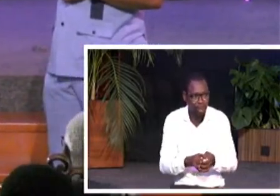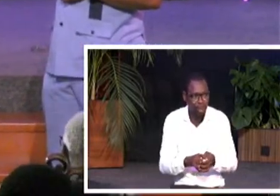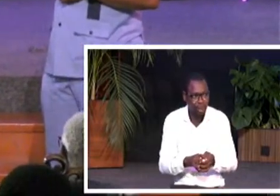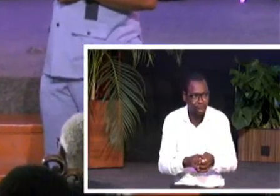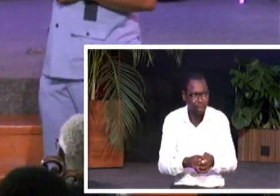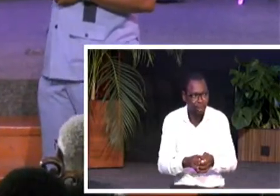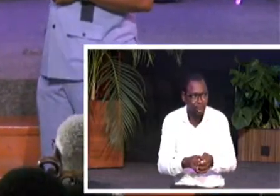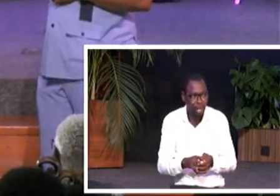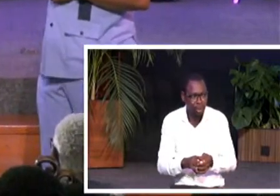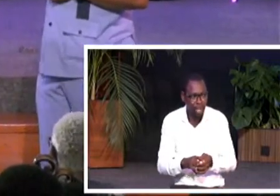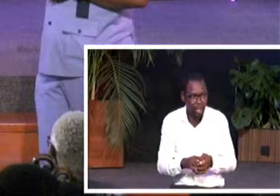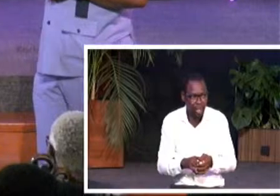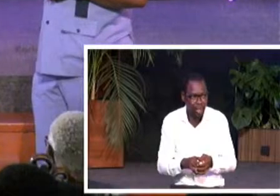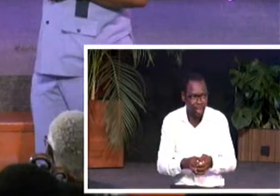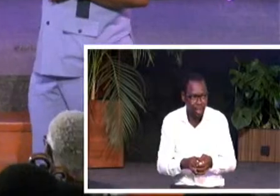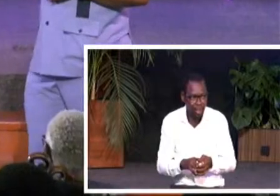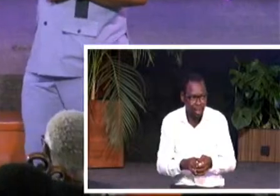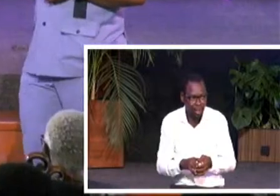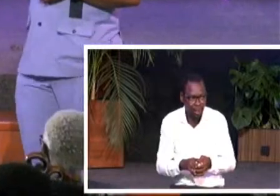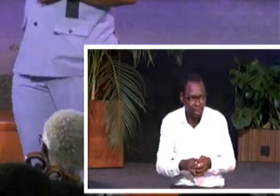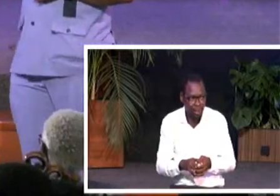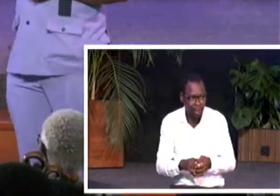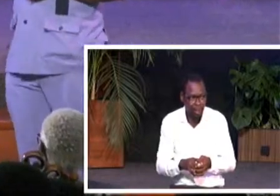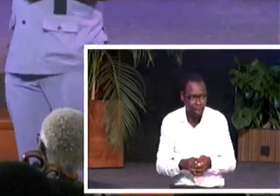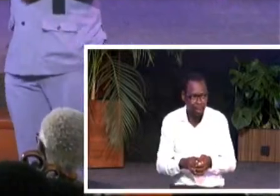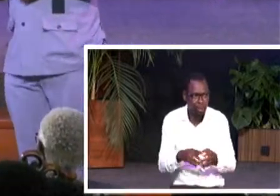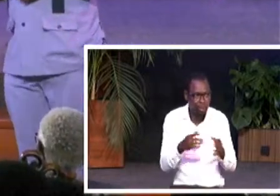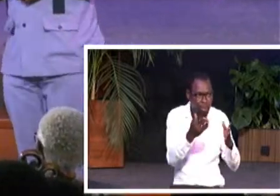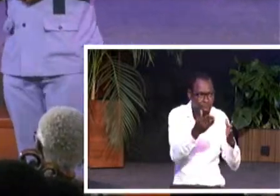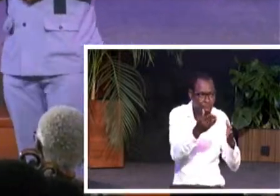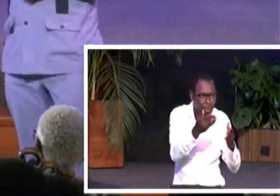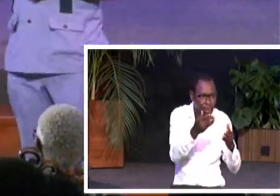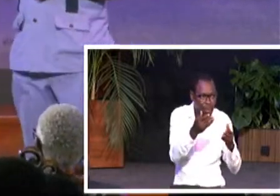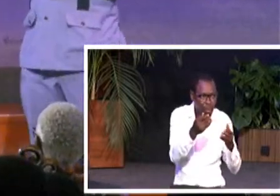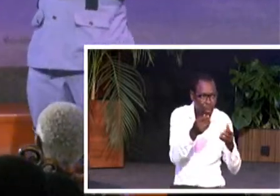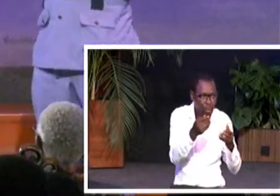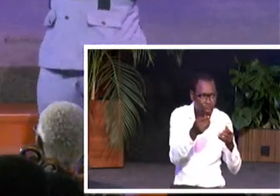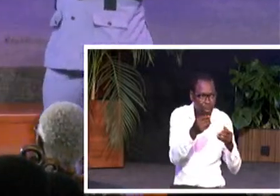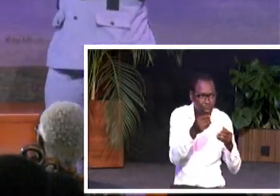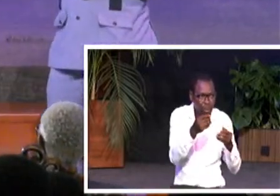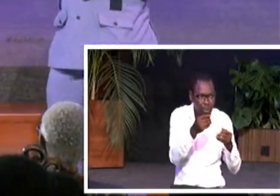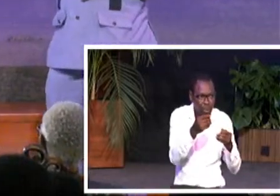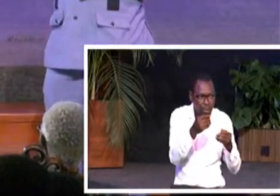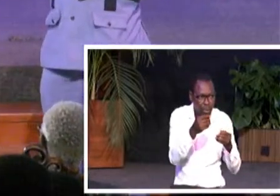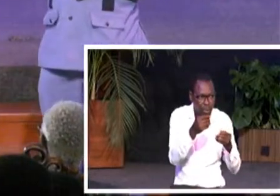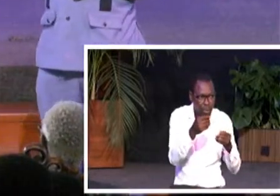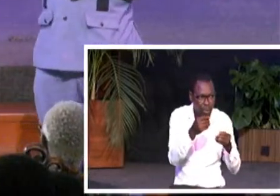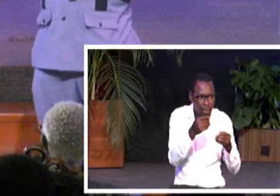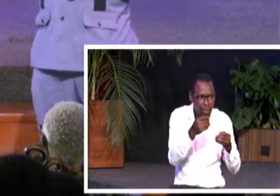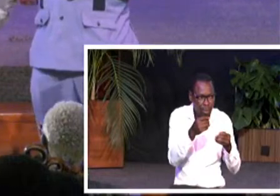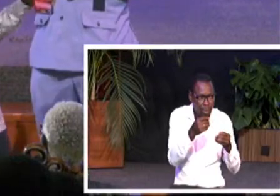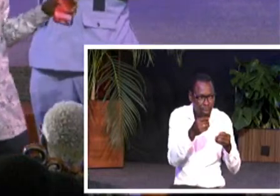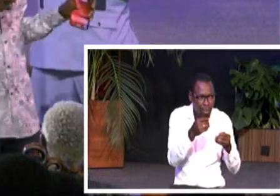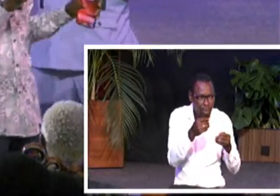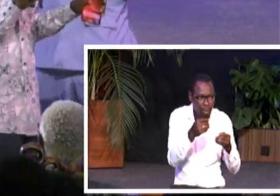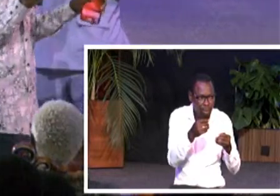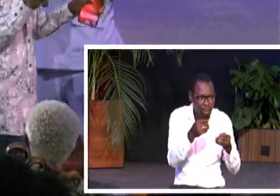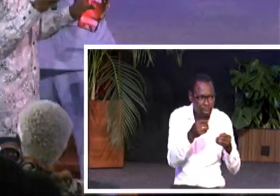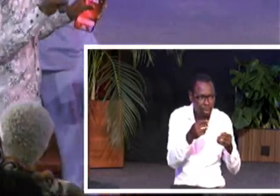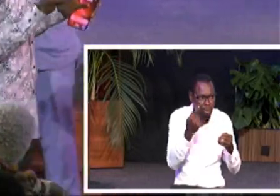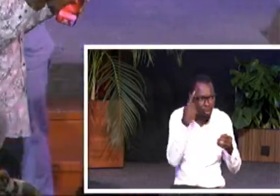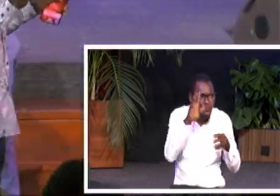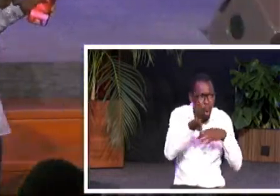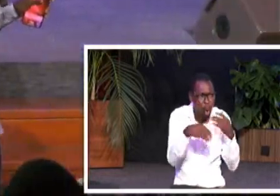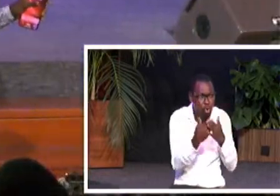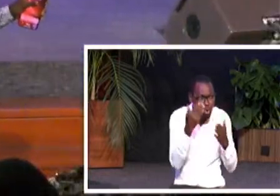The videos. It should be simpler or what? All right. You know why I'm having this conversation with Clifford? For all you know, there is